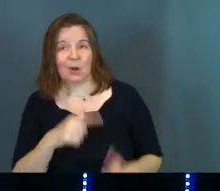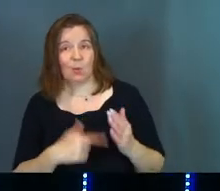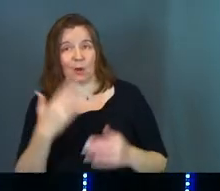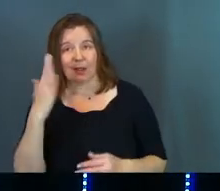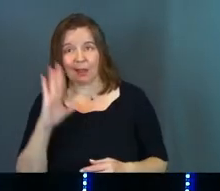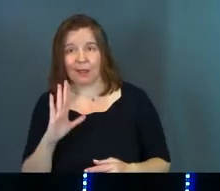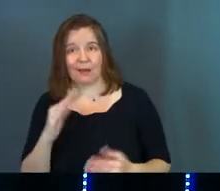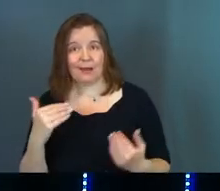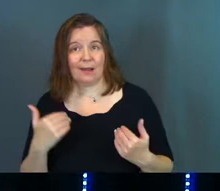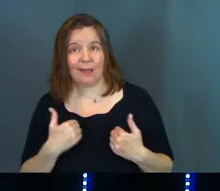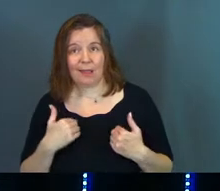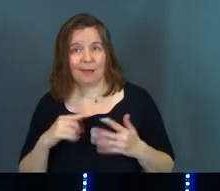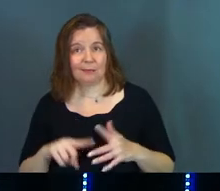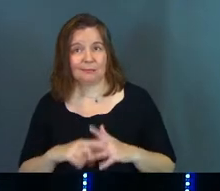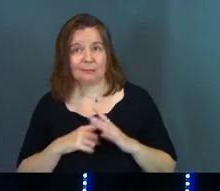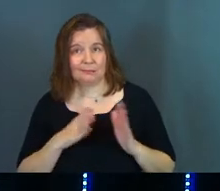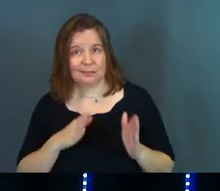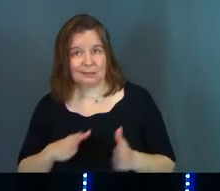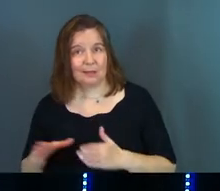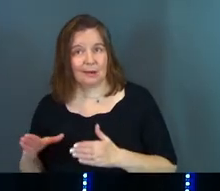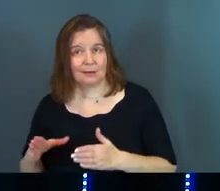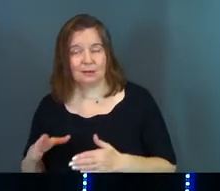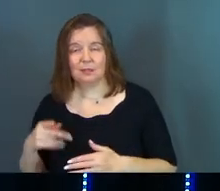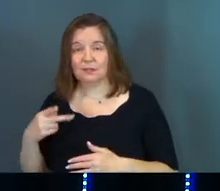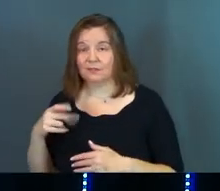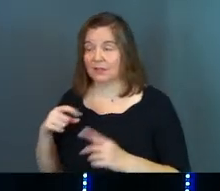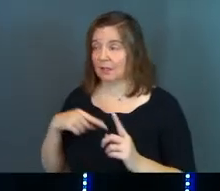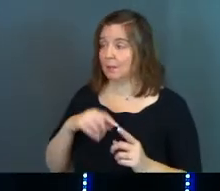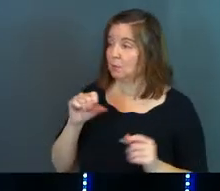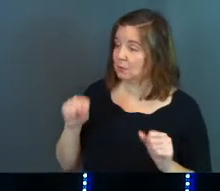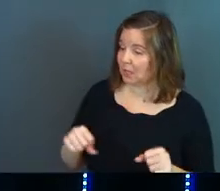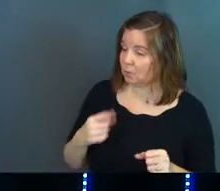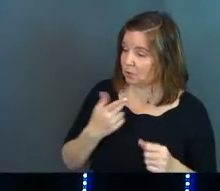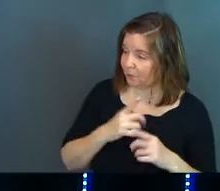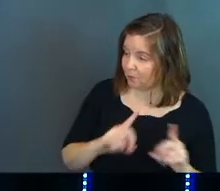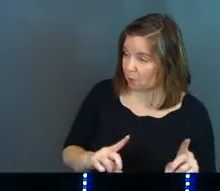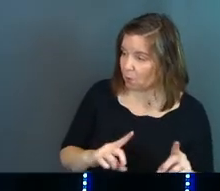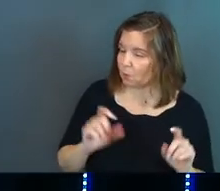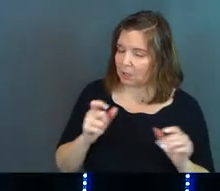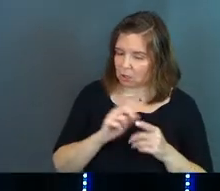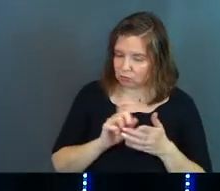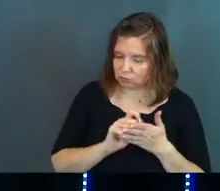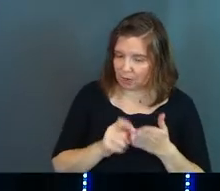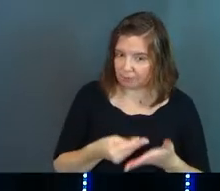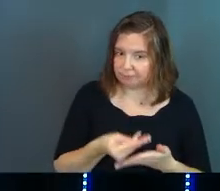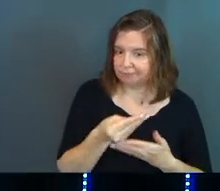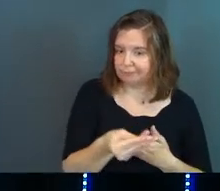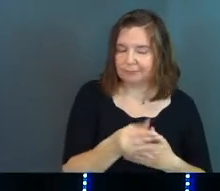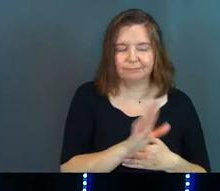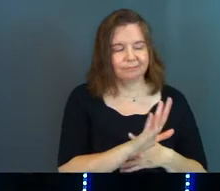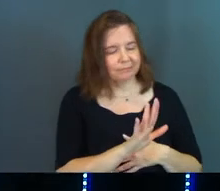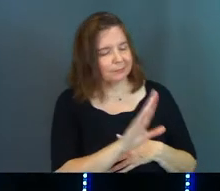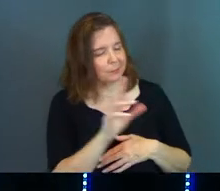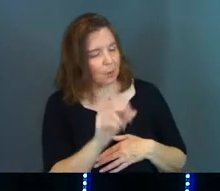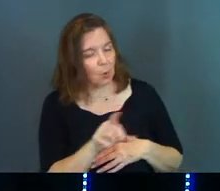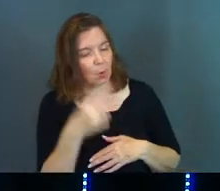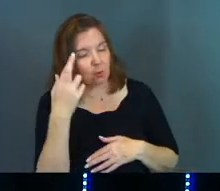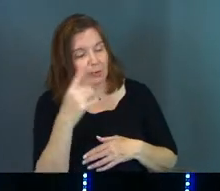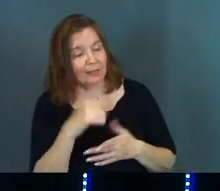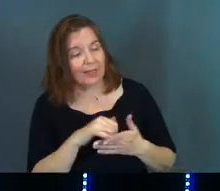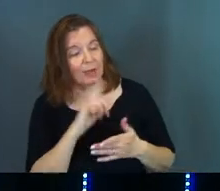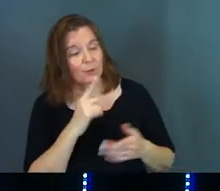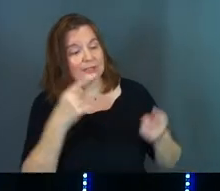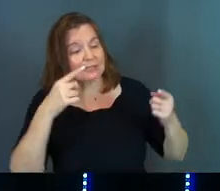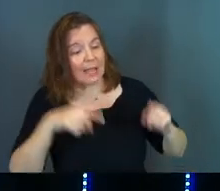what God had originally intended. The Pharisees, Moses said we can divorce. He said we can write a note and do it. Jesus says no. And the only reason that